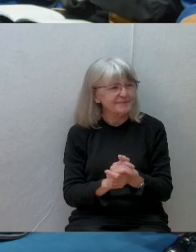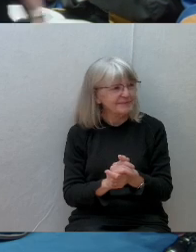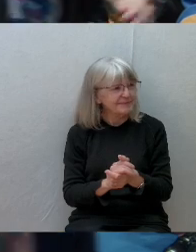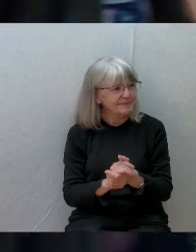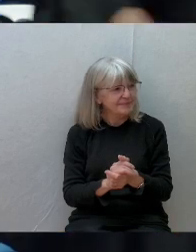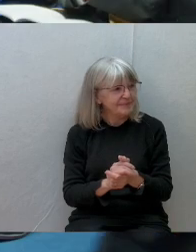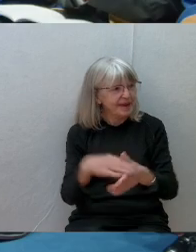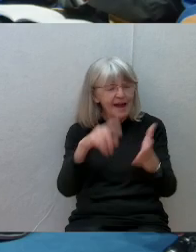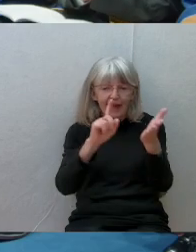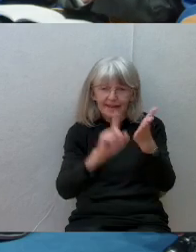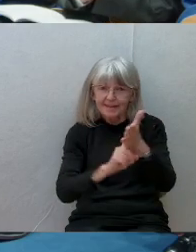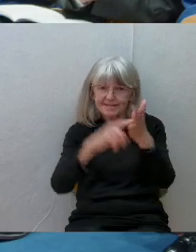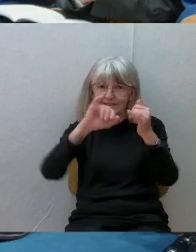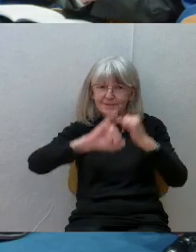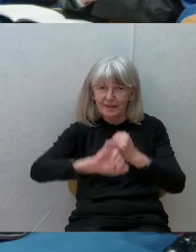Lindsay Smith.